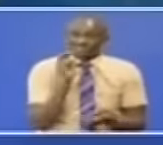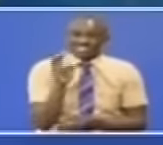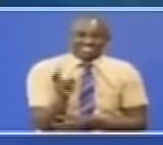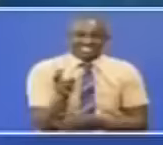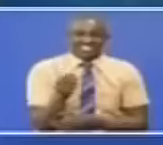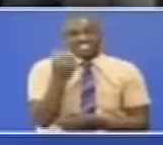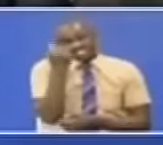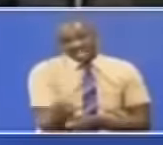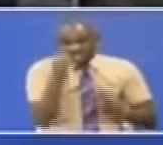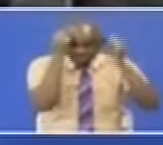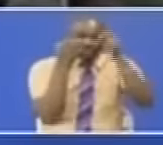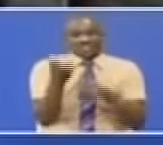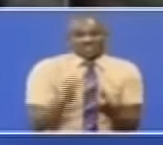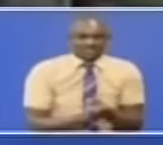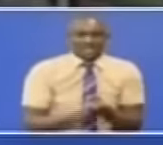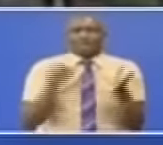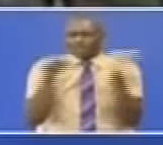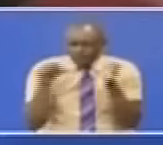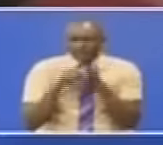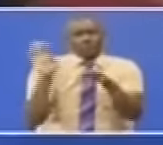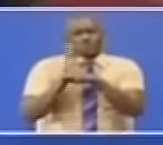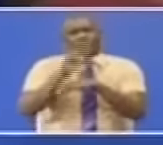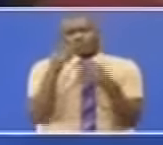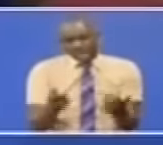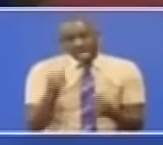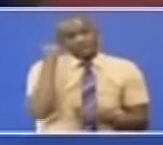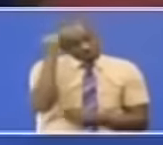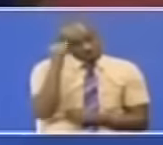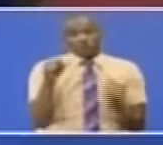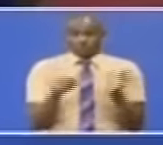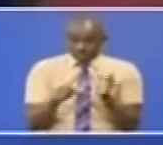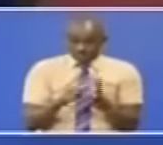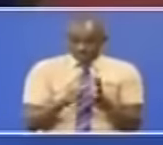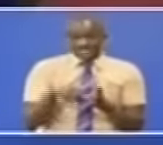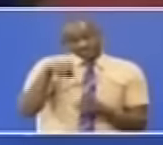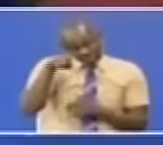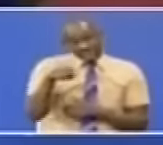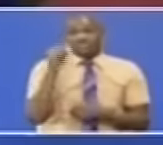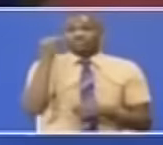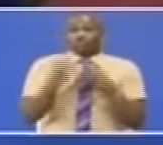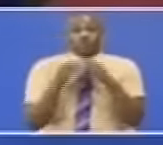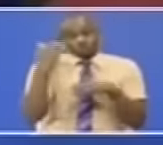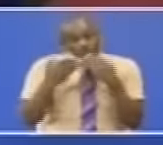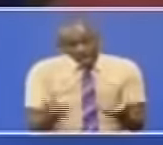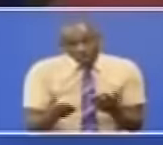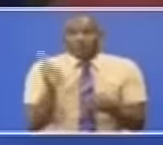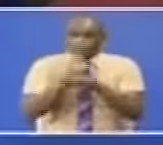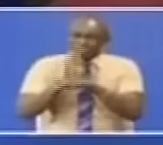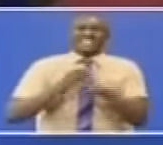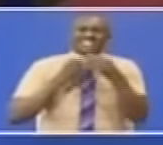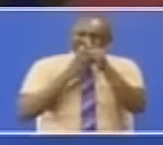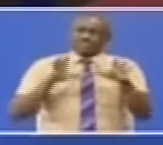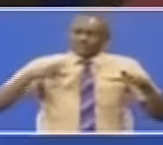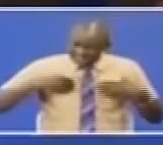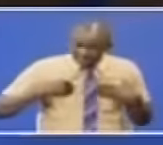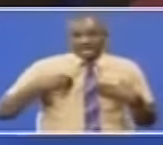a child soldier. The problem of Burundi, he said, was a political one, and an end to it would require Burundian leaders to accept that